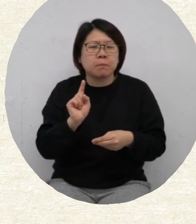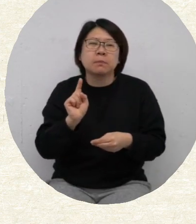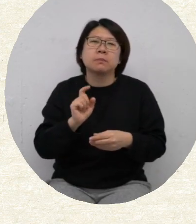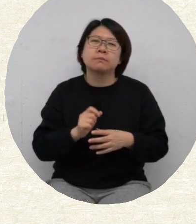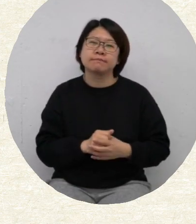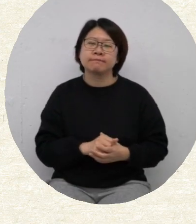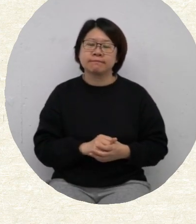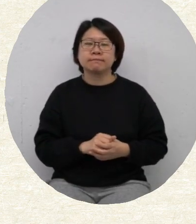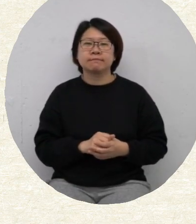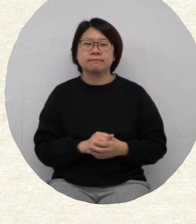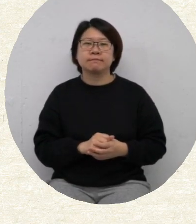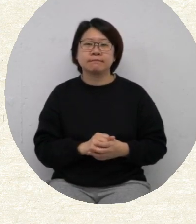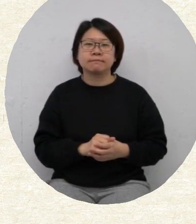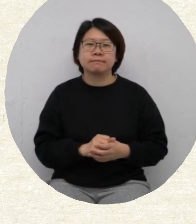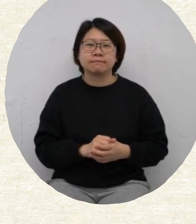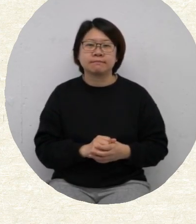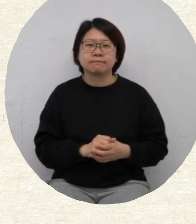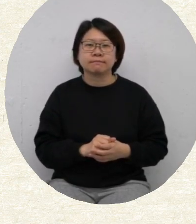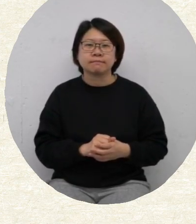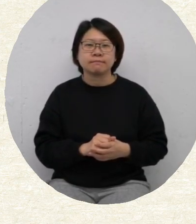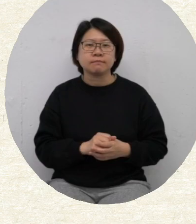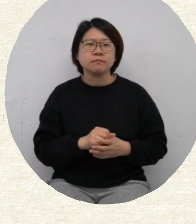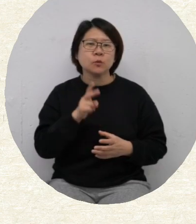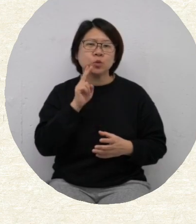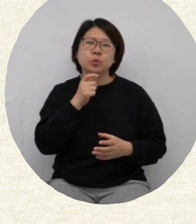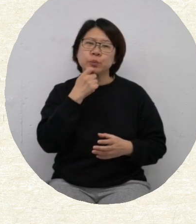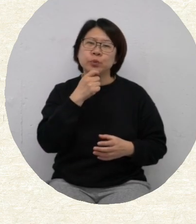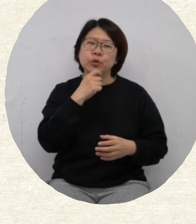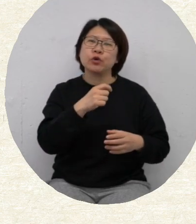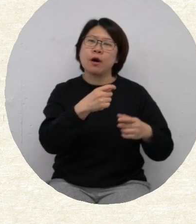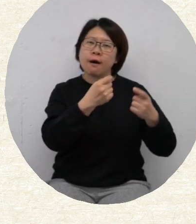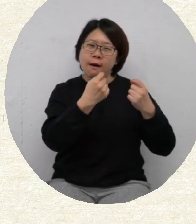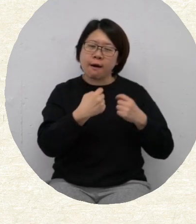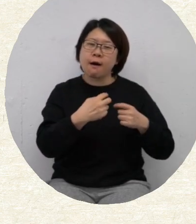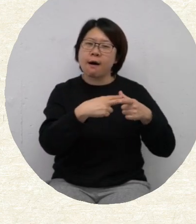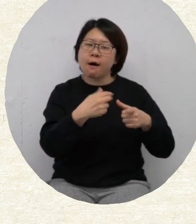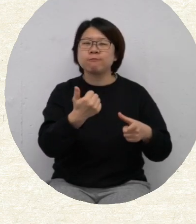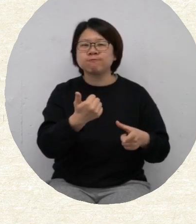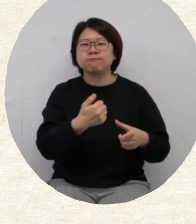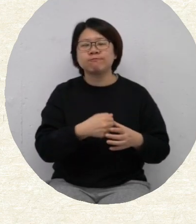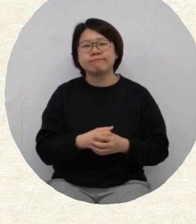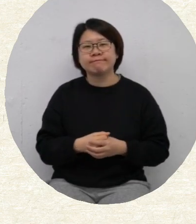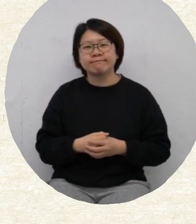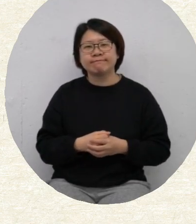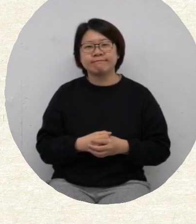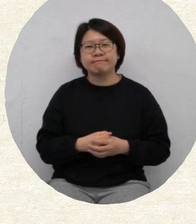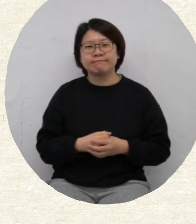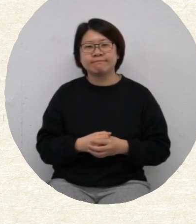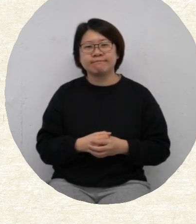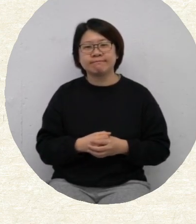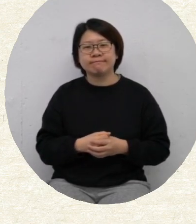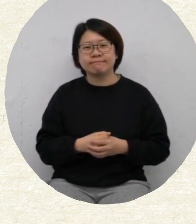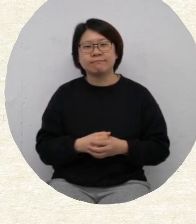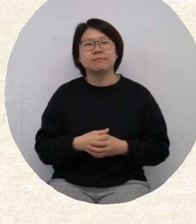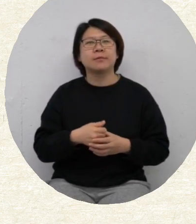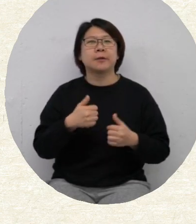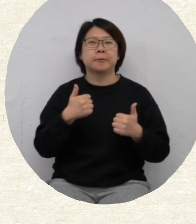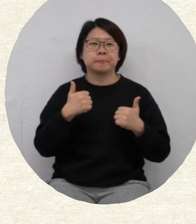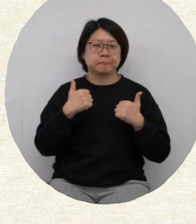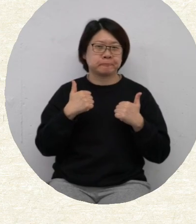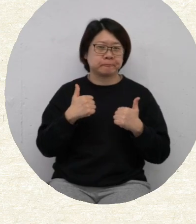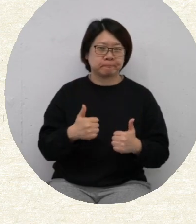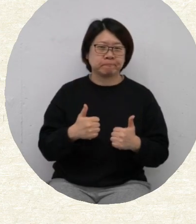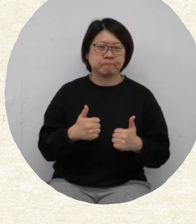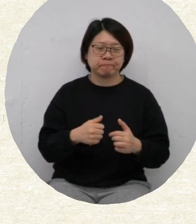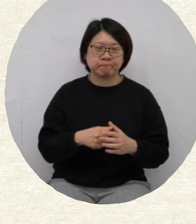how do you do your teaching over there in Kansas? Like a sort of very brief introduction to your studios and things